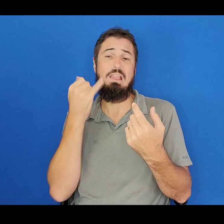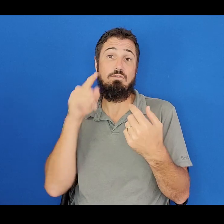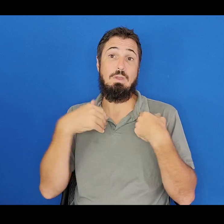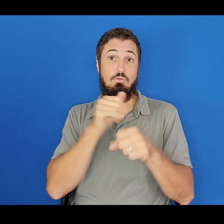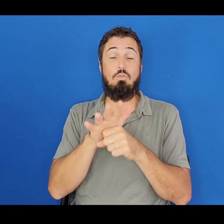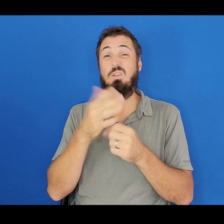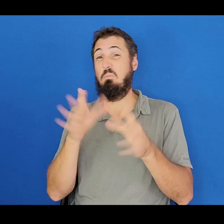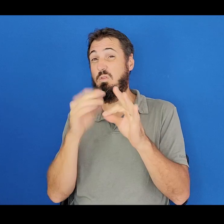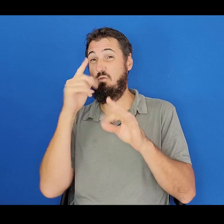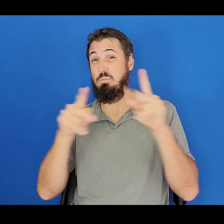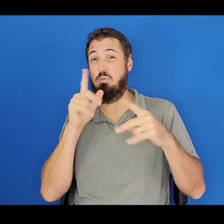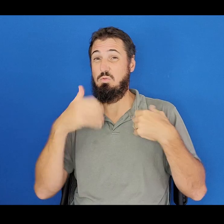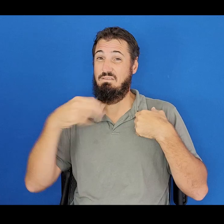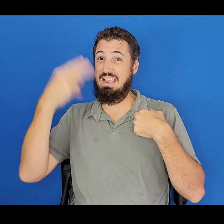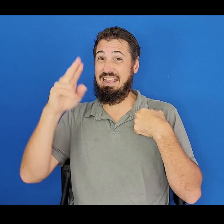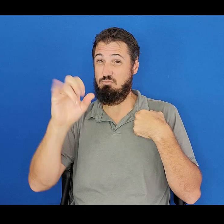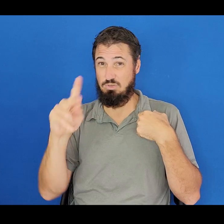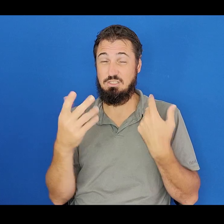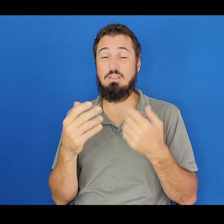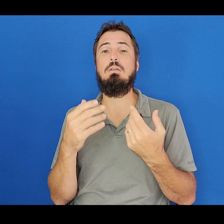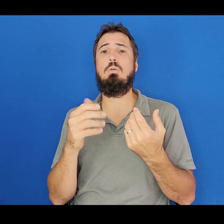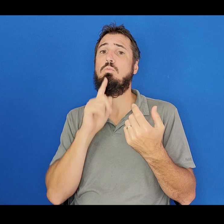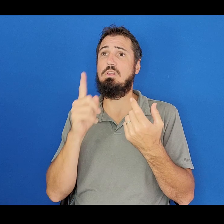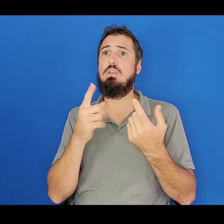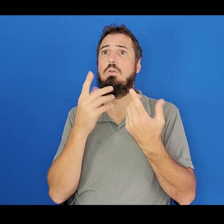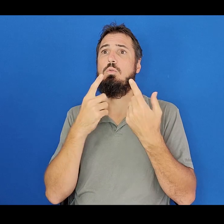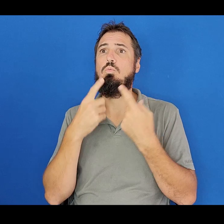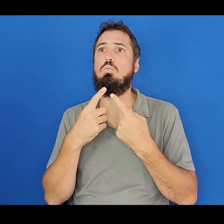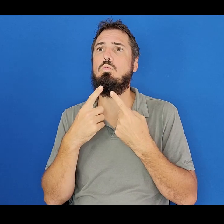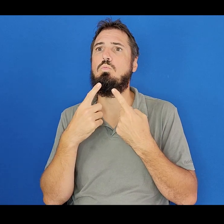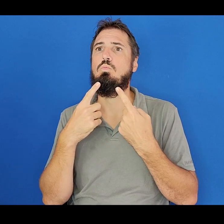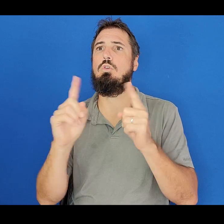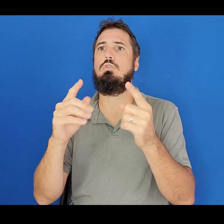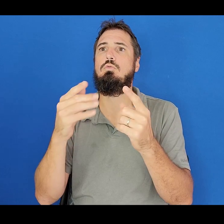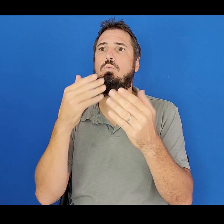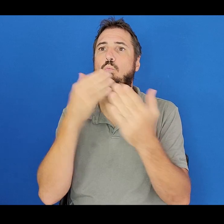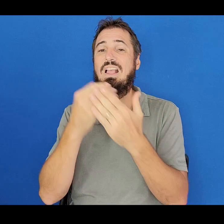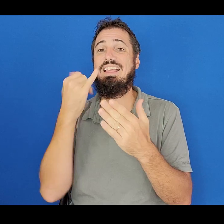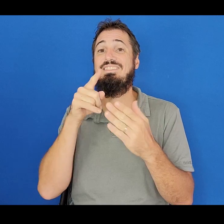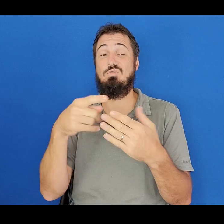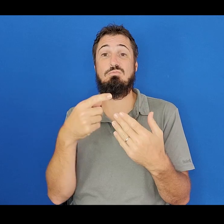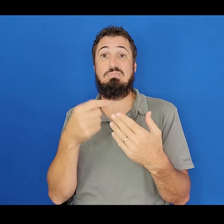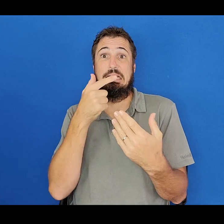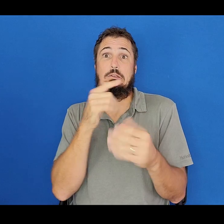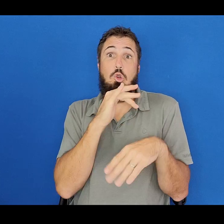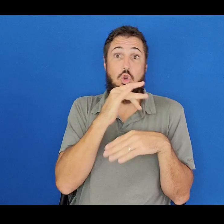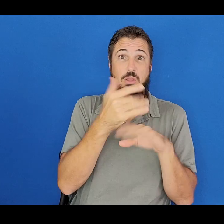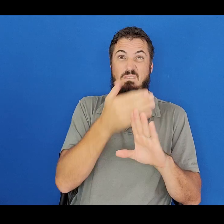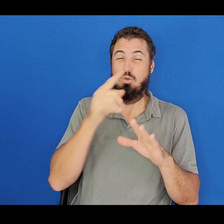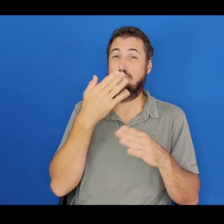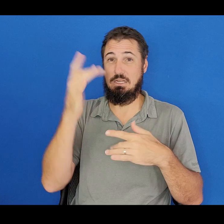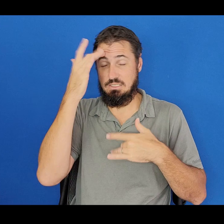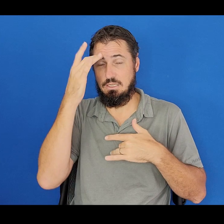risk. They are more effective when given early, and they require a prescription. If you test positive, even